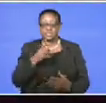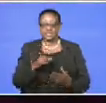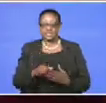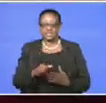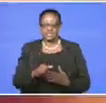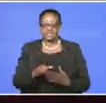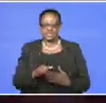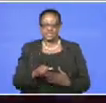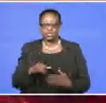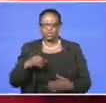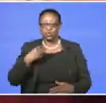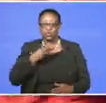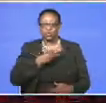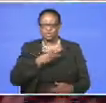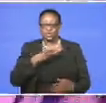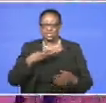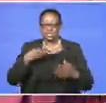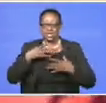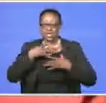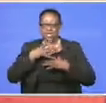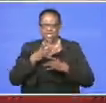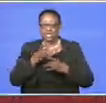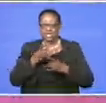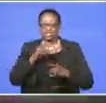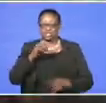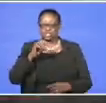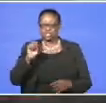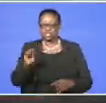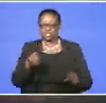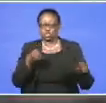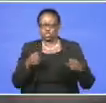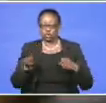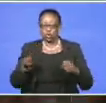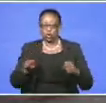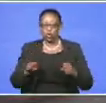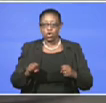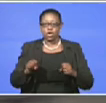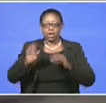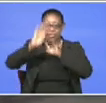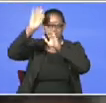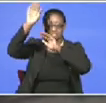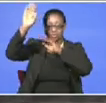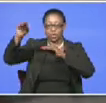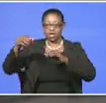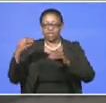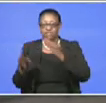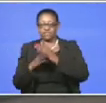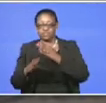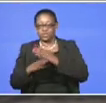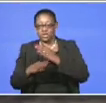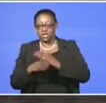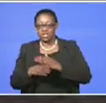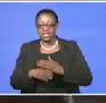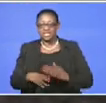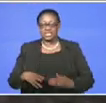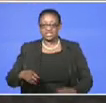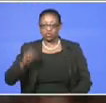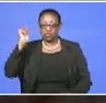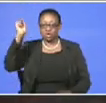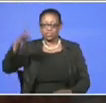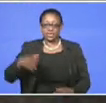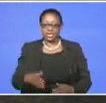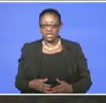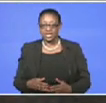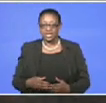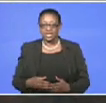on mainstream platforms, network TV, basketball games, football games, international rugby. This song just